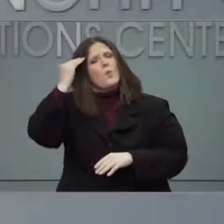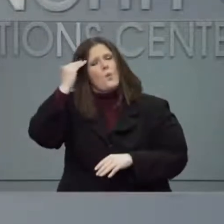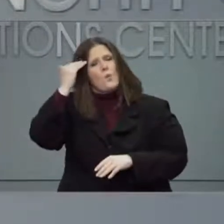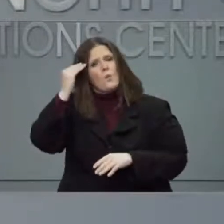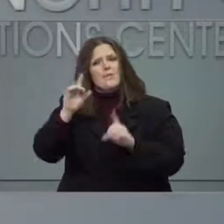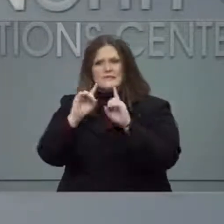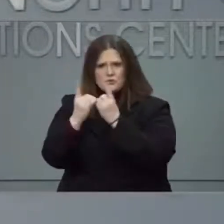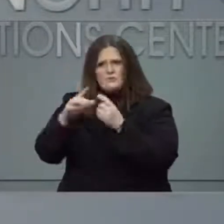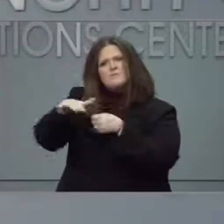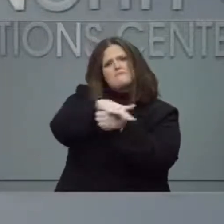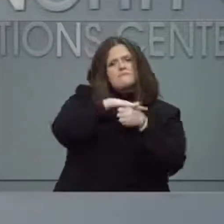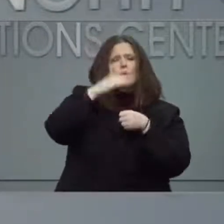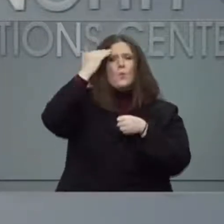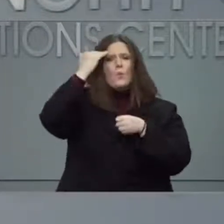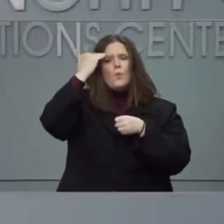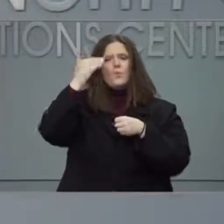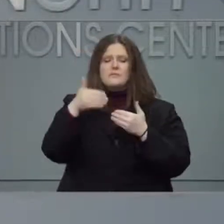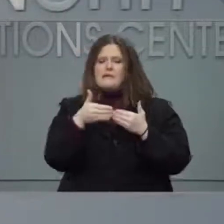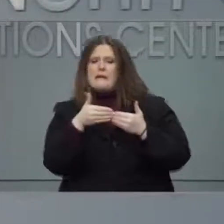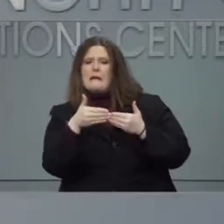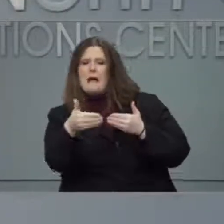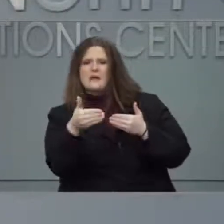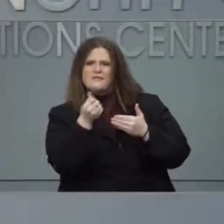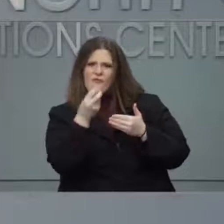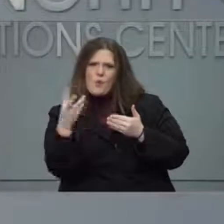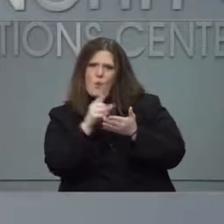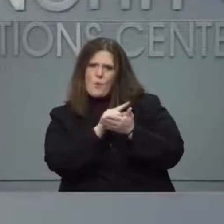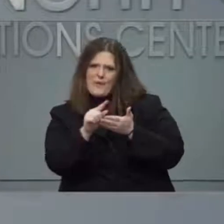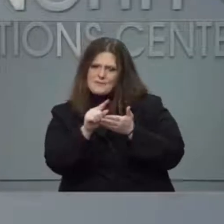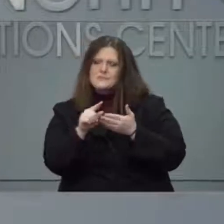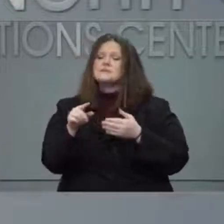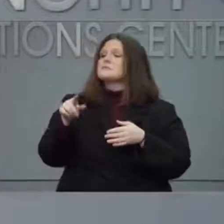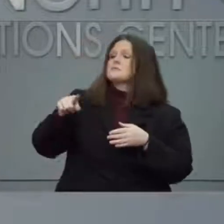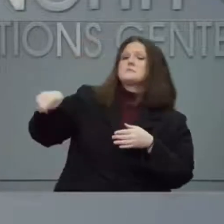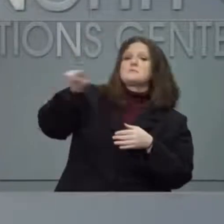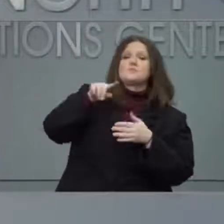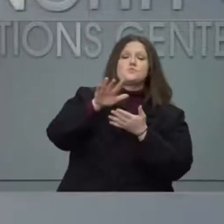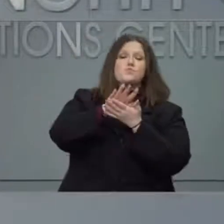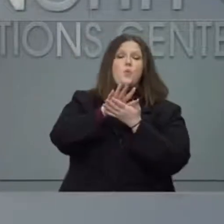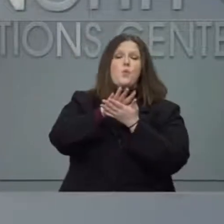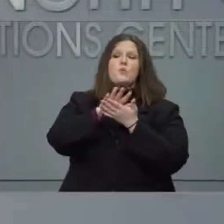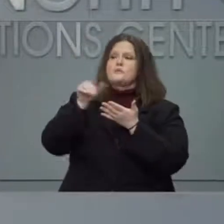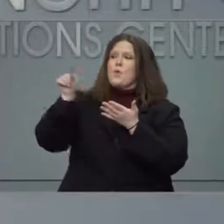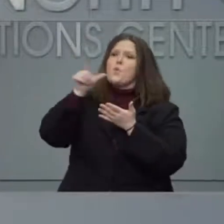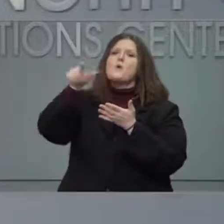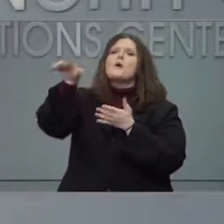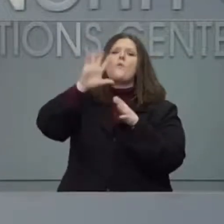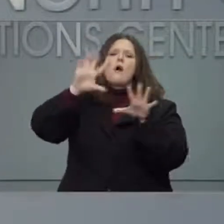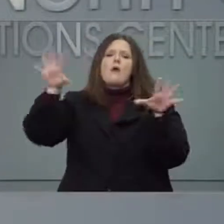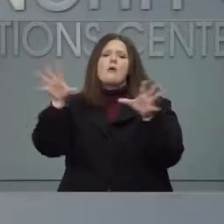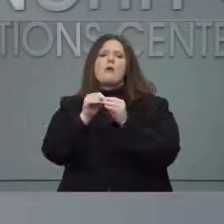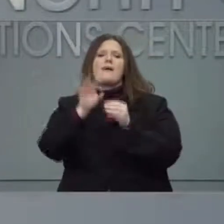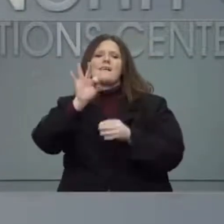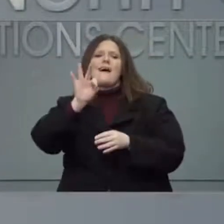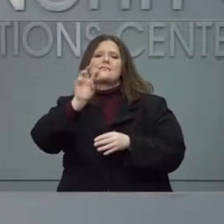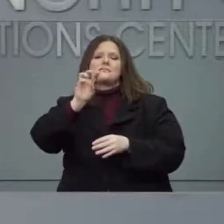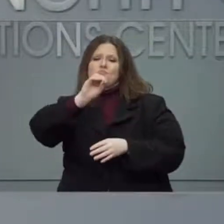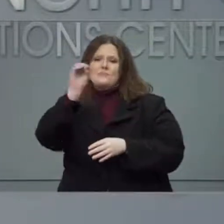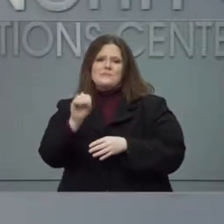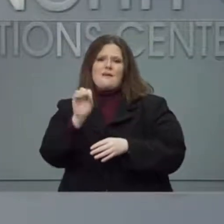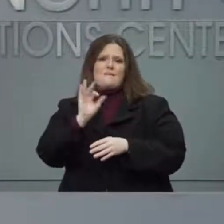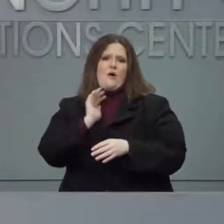within the next few weeks, schools serving 96% of our public school students will offer in-person